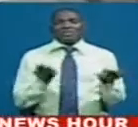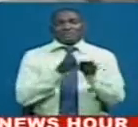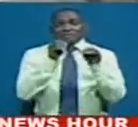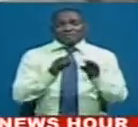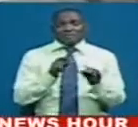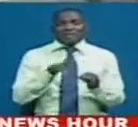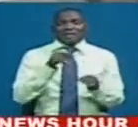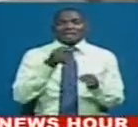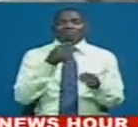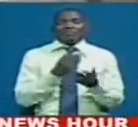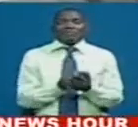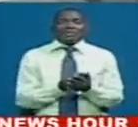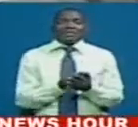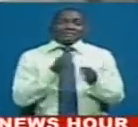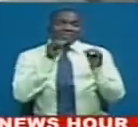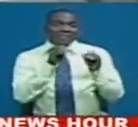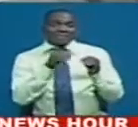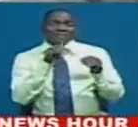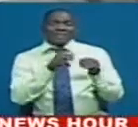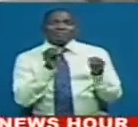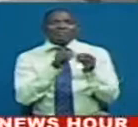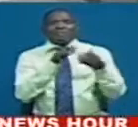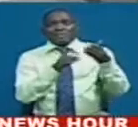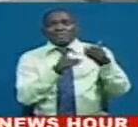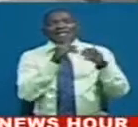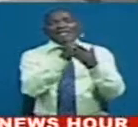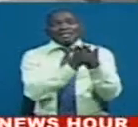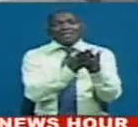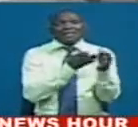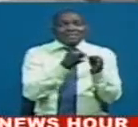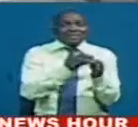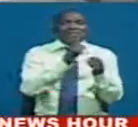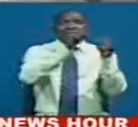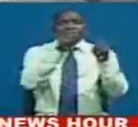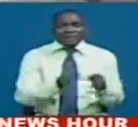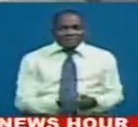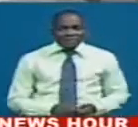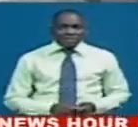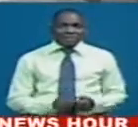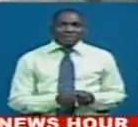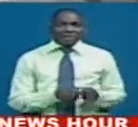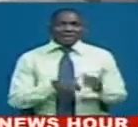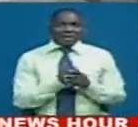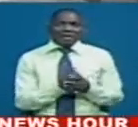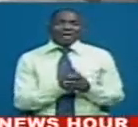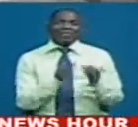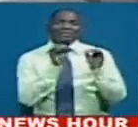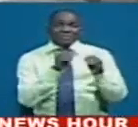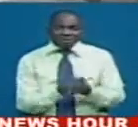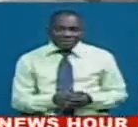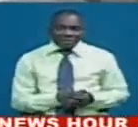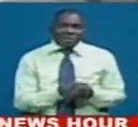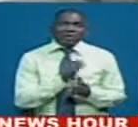for teacher effectiveness. Teaching approach and content in terms of lesson clarity and structuring, mode of